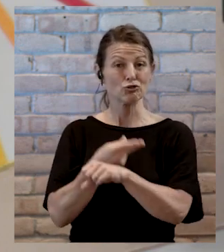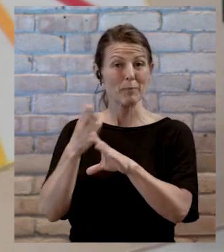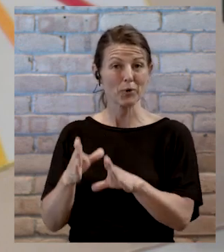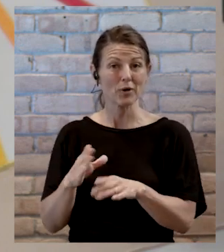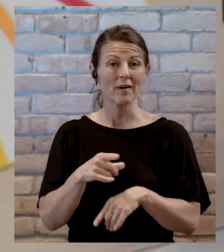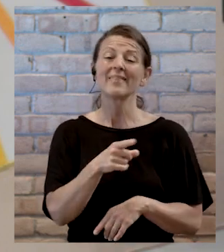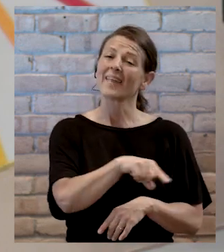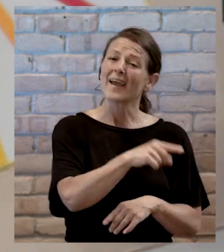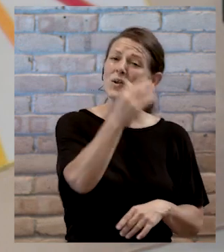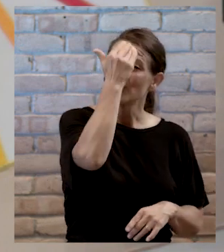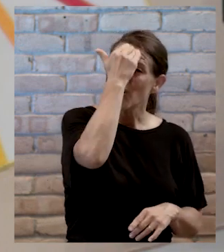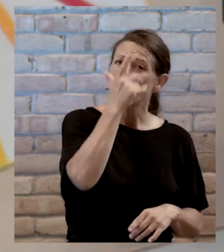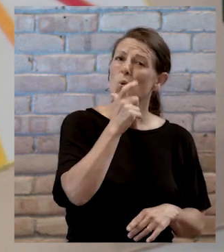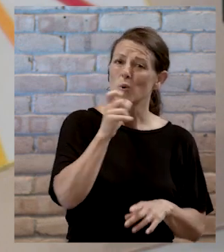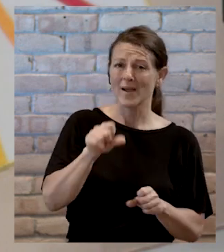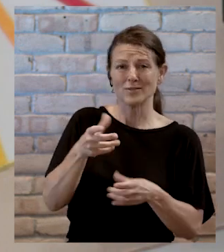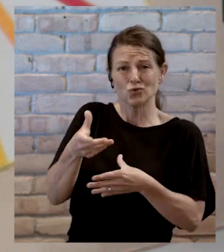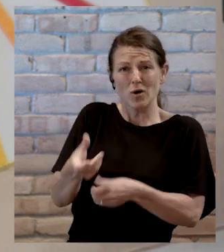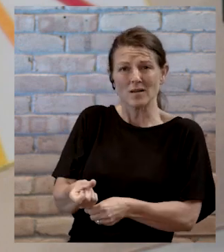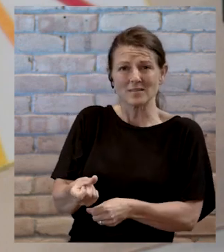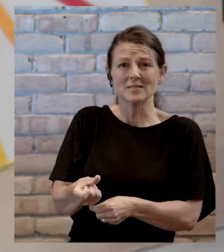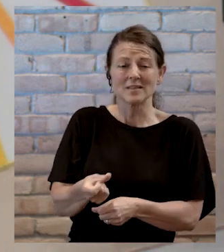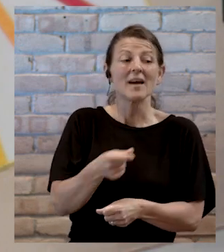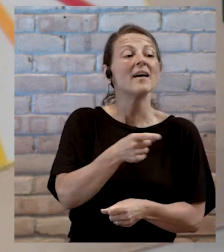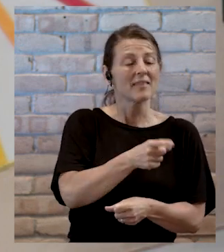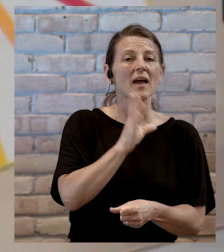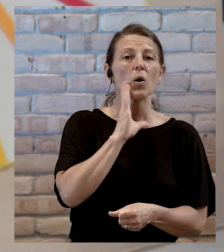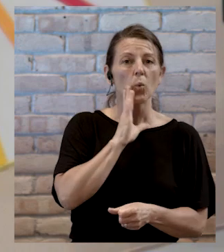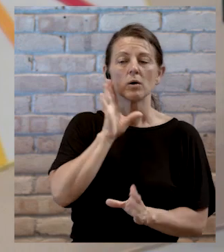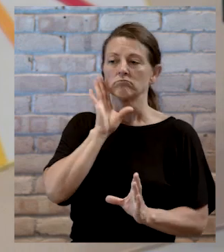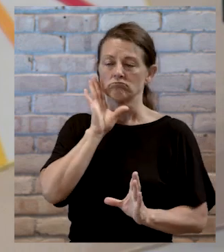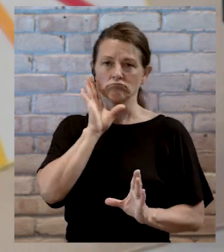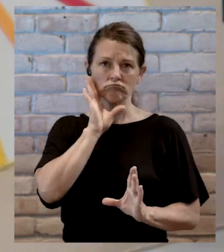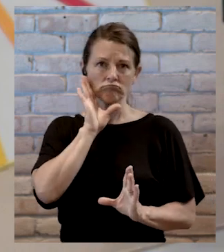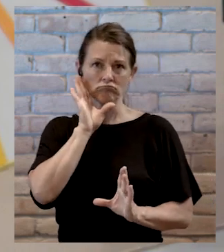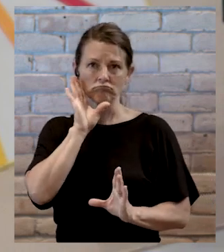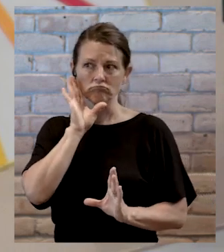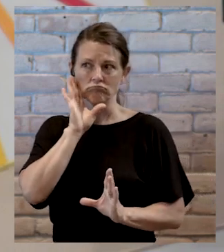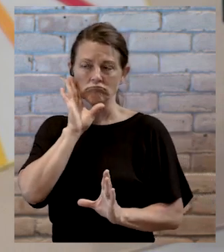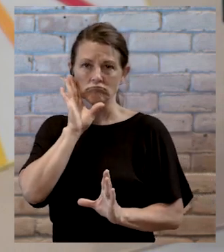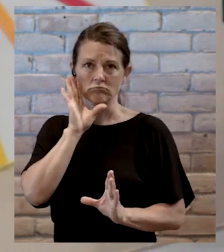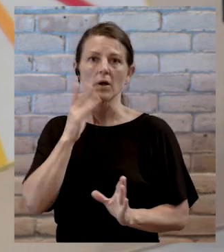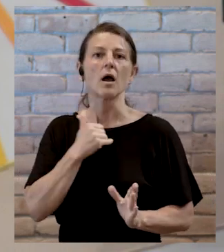They know the one who they can trust, and they listen and they follow.